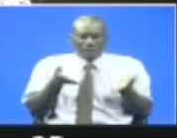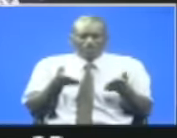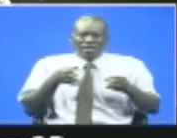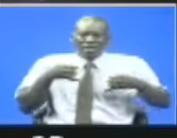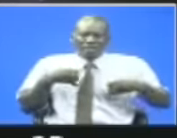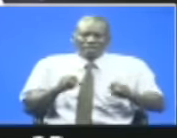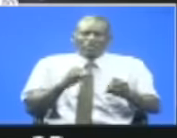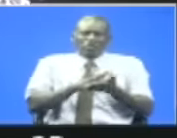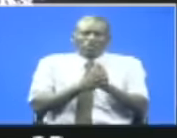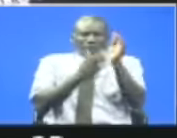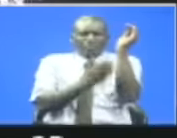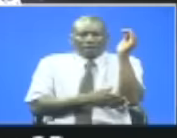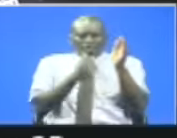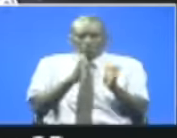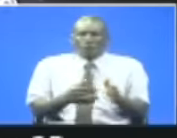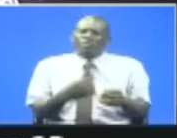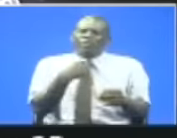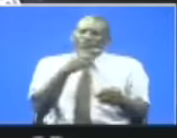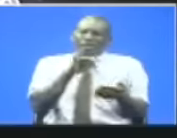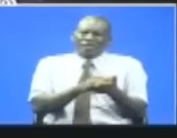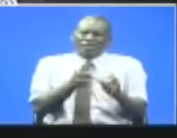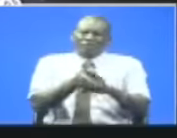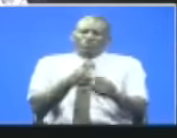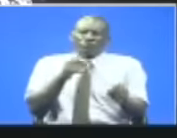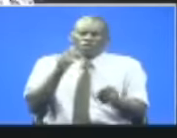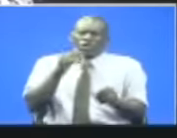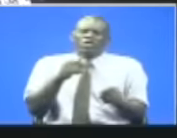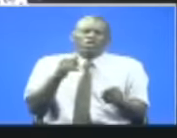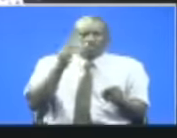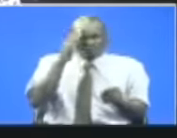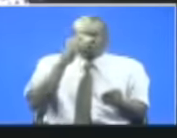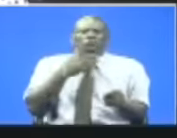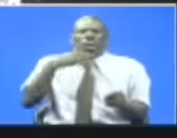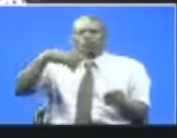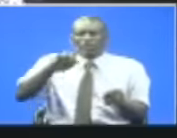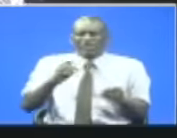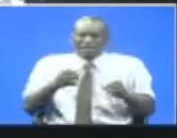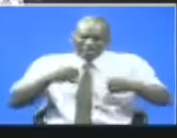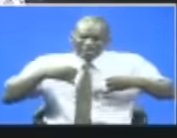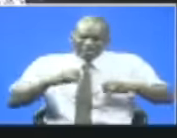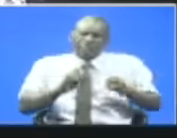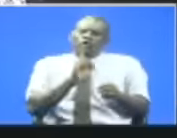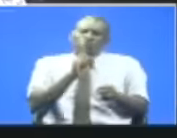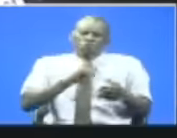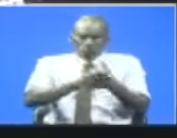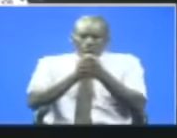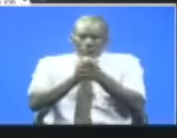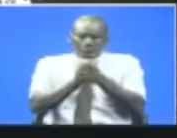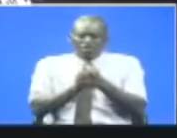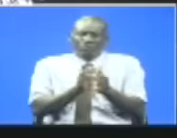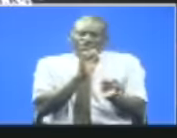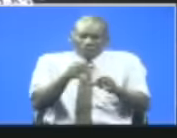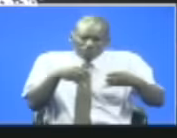bad boy. By saying he can jump ship, he knows he won't win. He's trying to warn Jubilee. If you